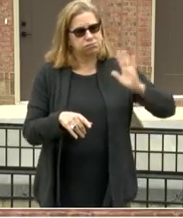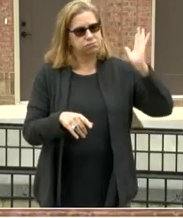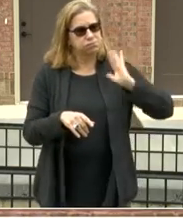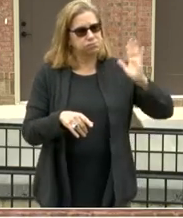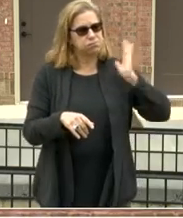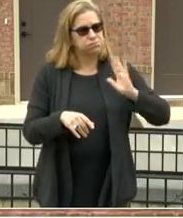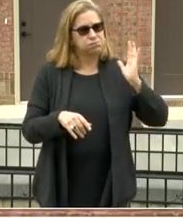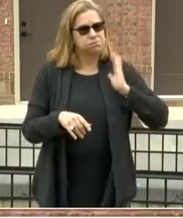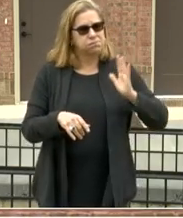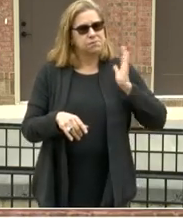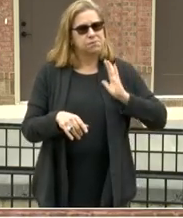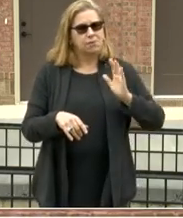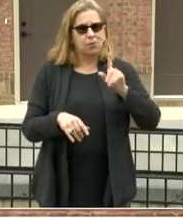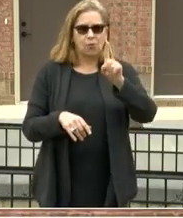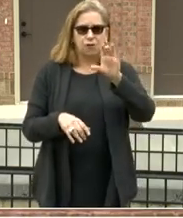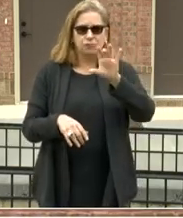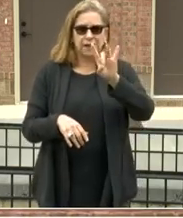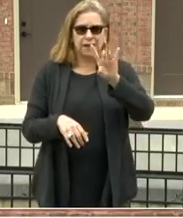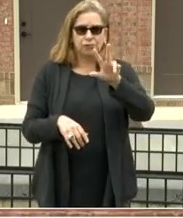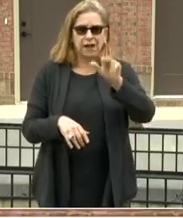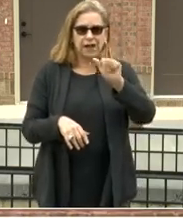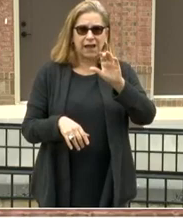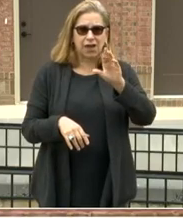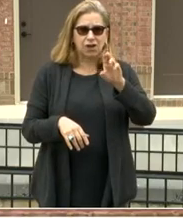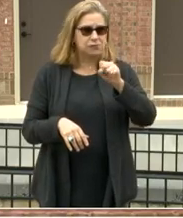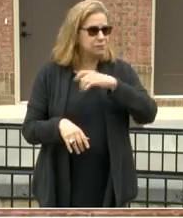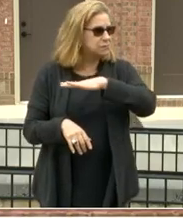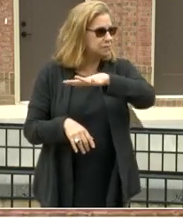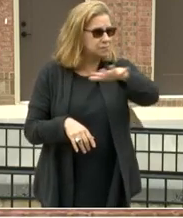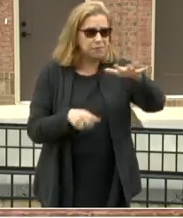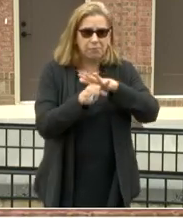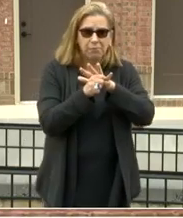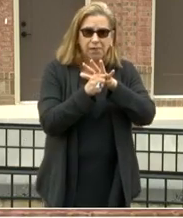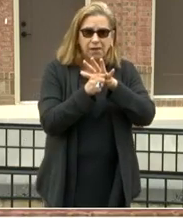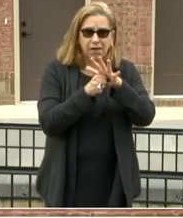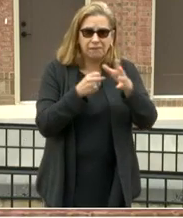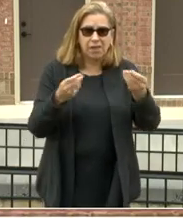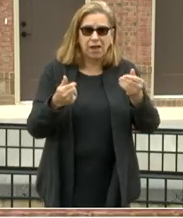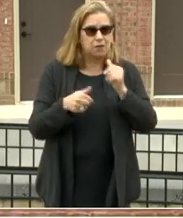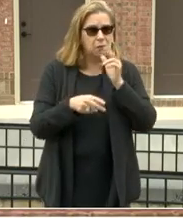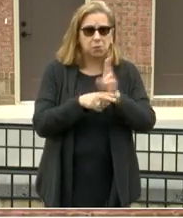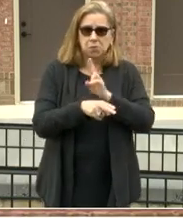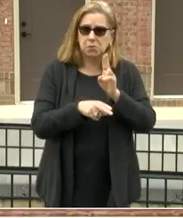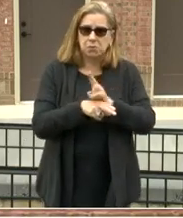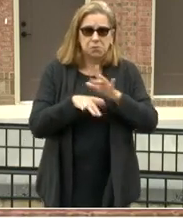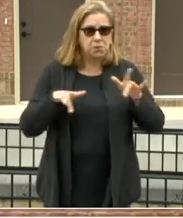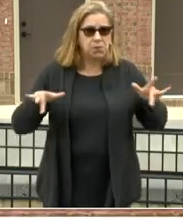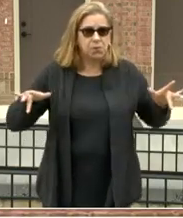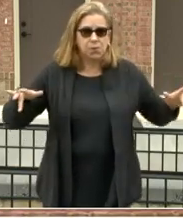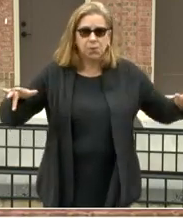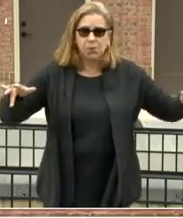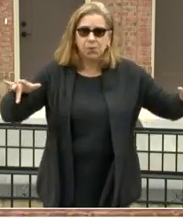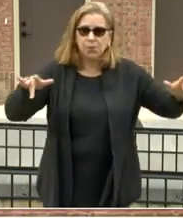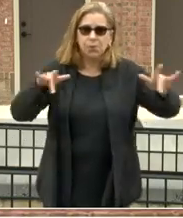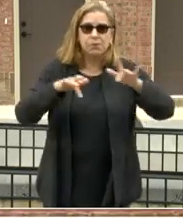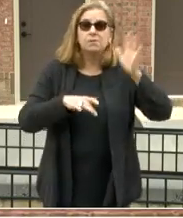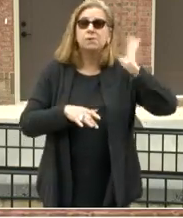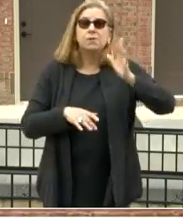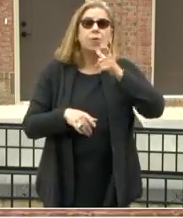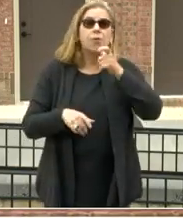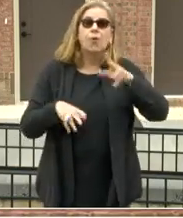acres of untapped potential, formerly owned by the federal government, is now home to, as was